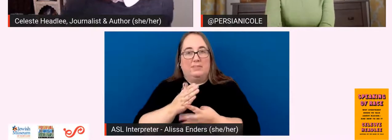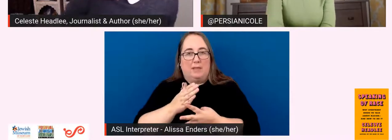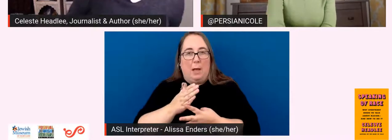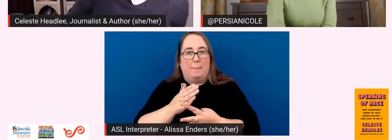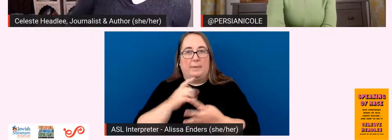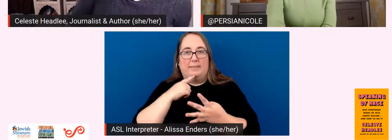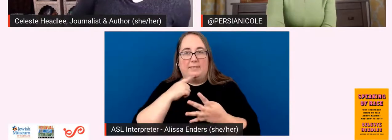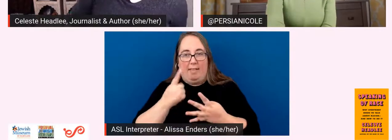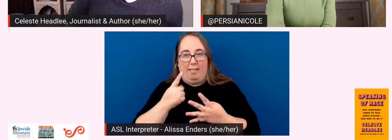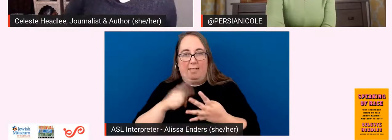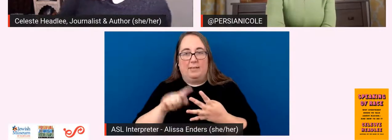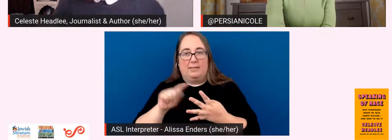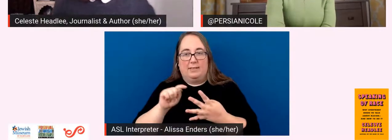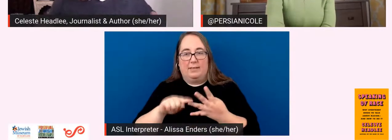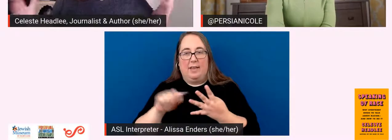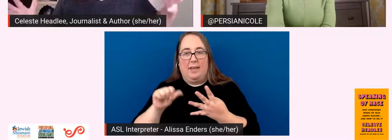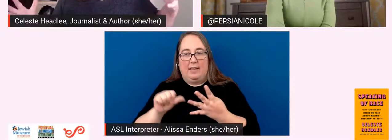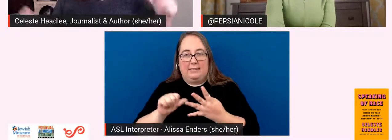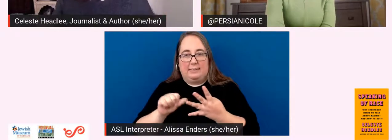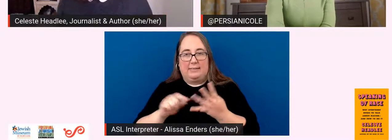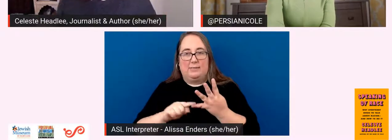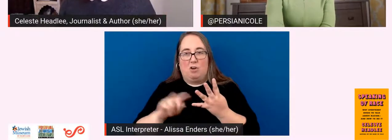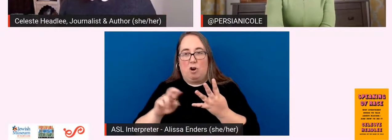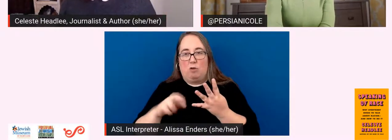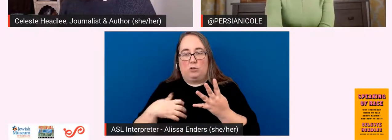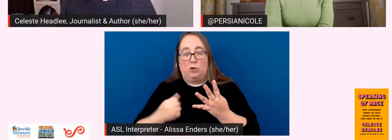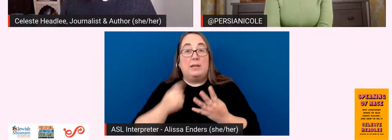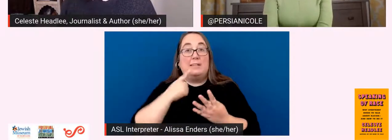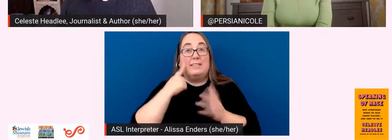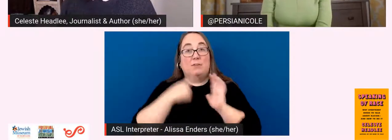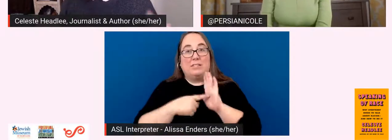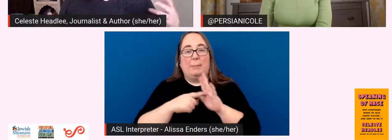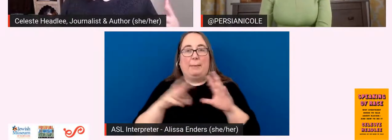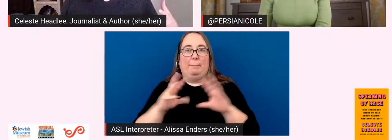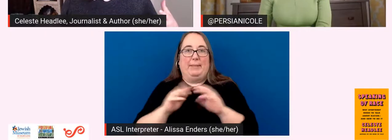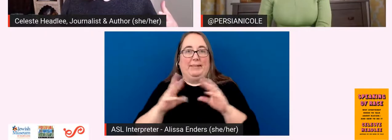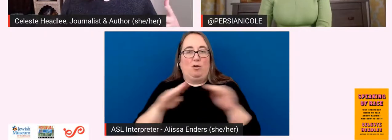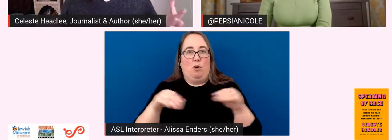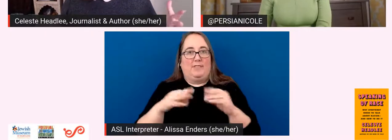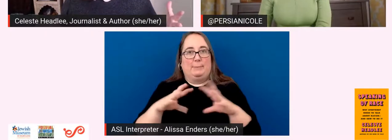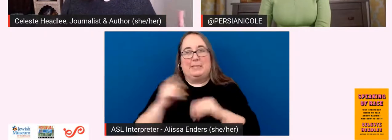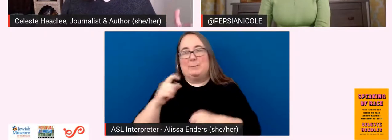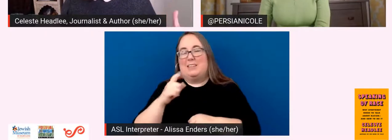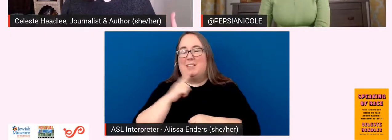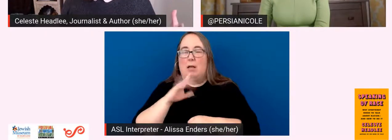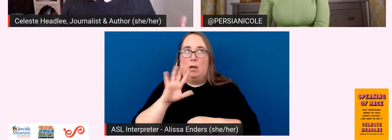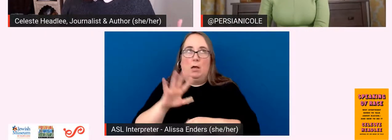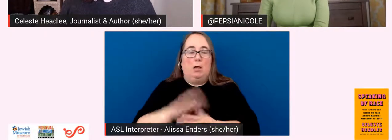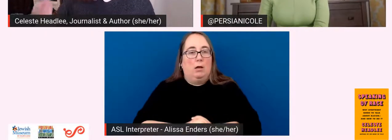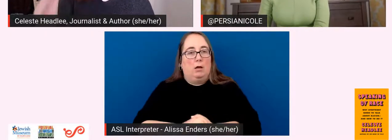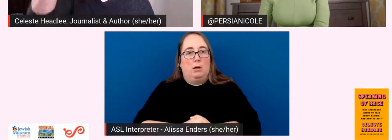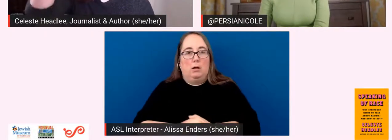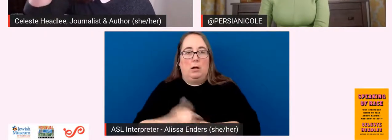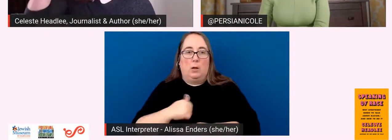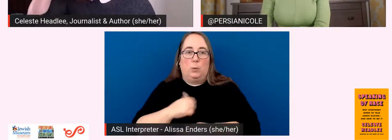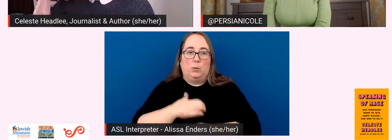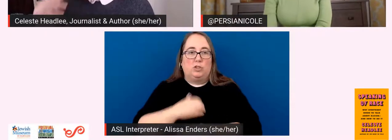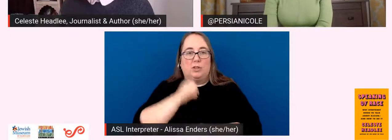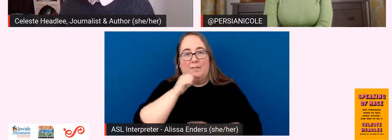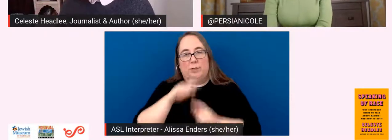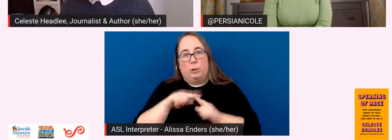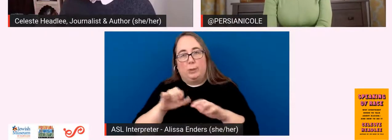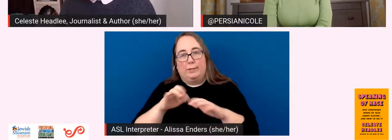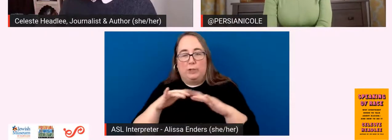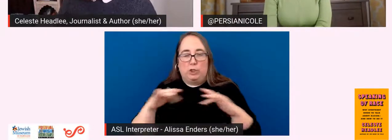say that you're in a meeting, an office meeting, and somebody says, oh my God, I just wish we didn't have to do this